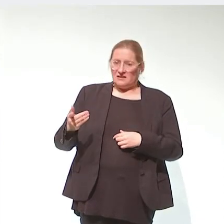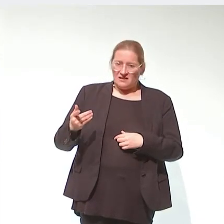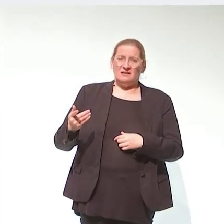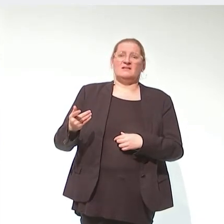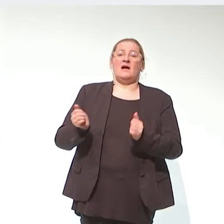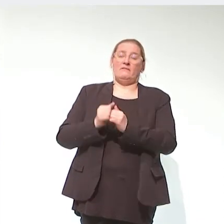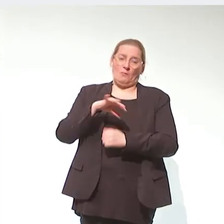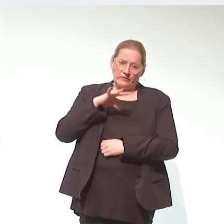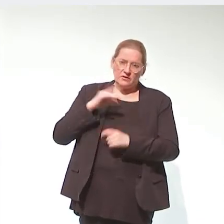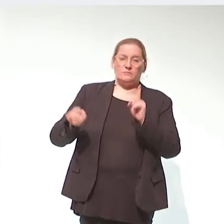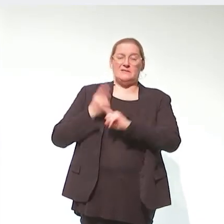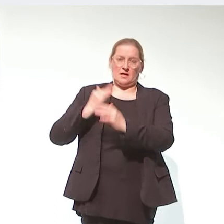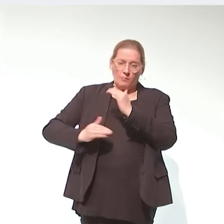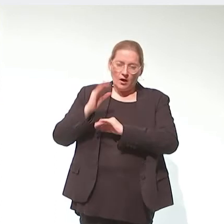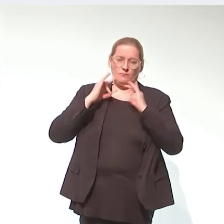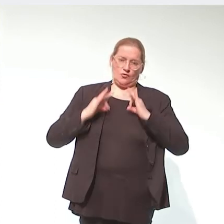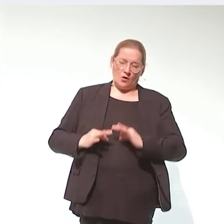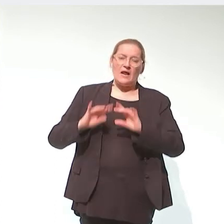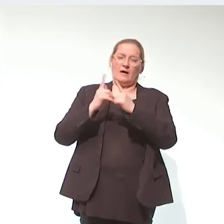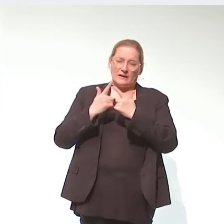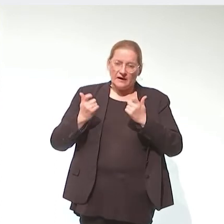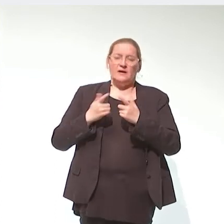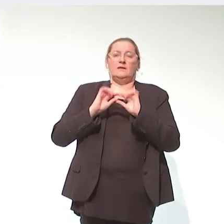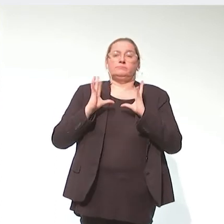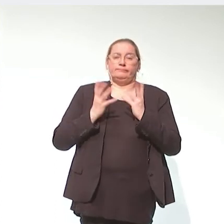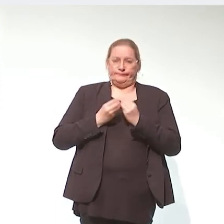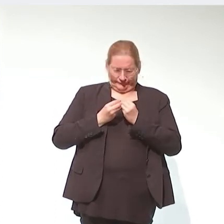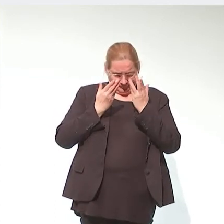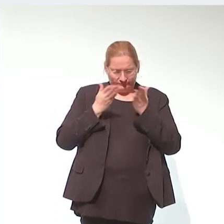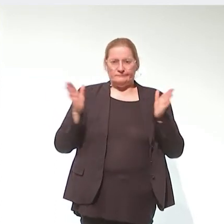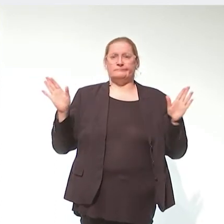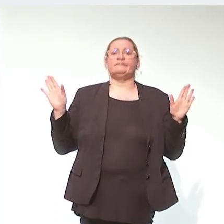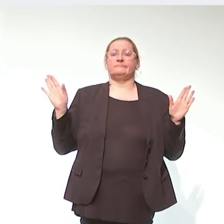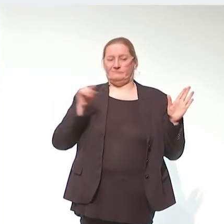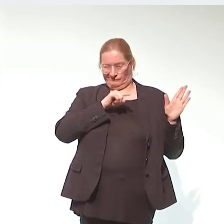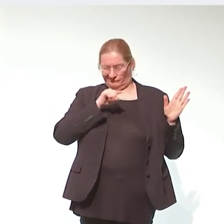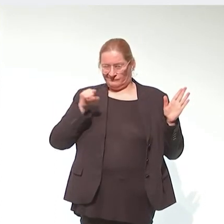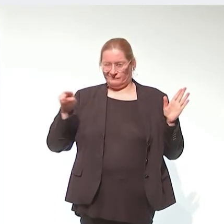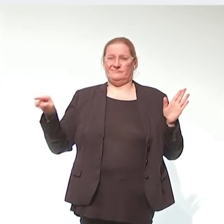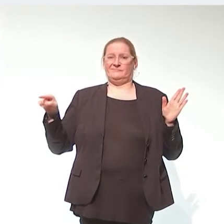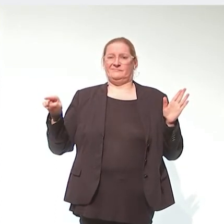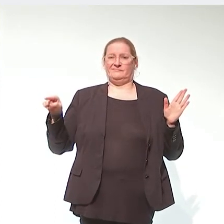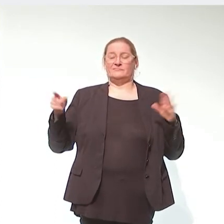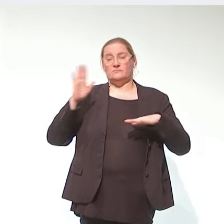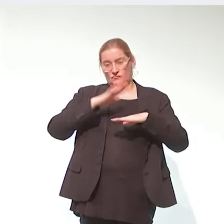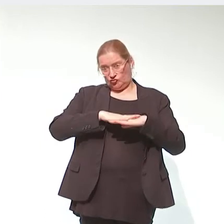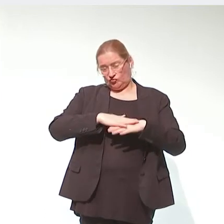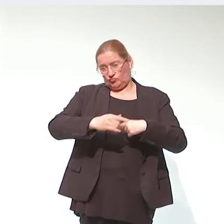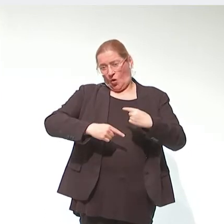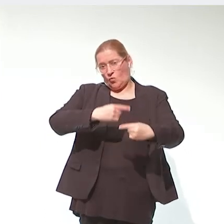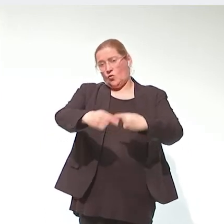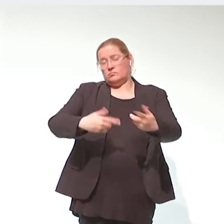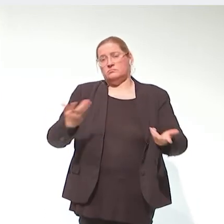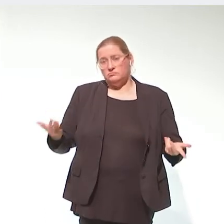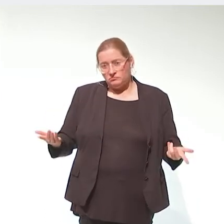to the students, and other issues. It is a process which is undergoing, and we hope that by the end of